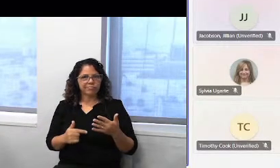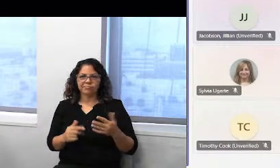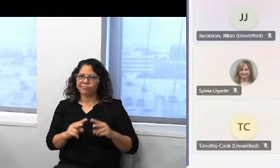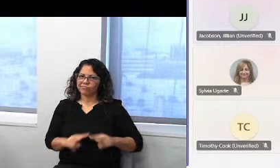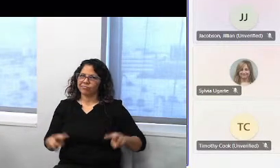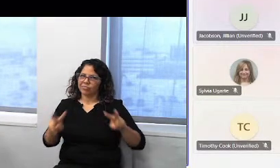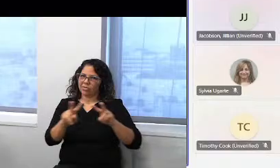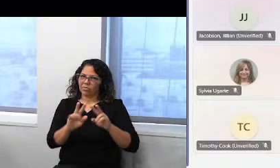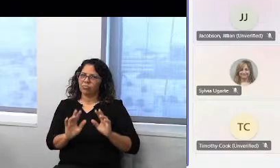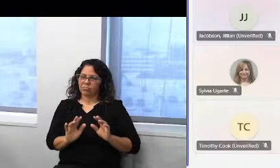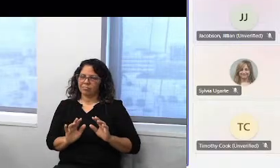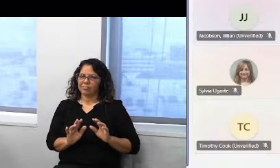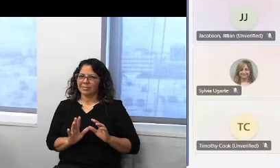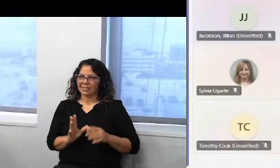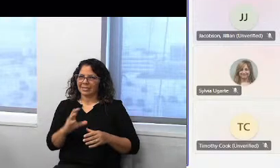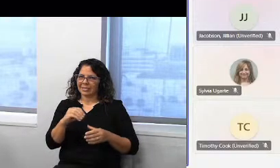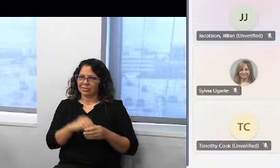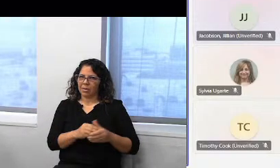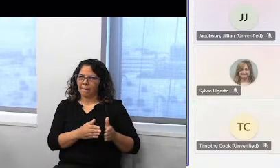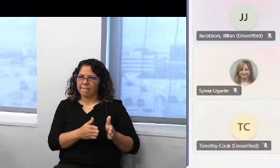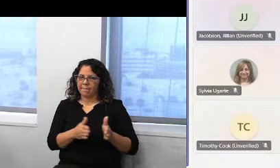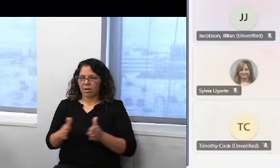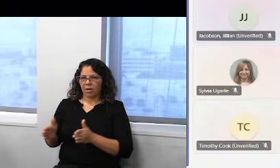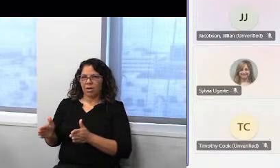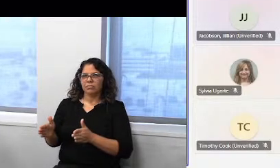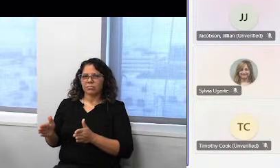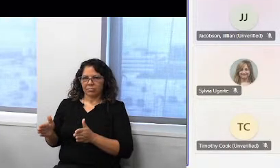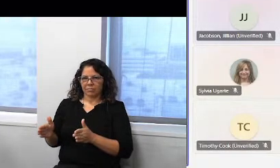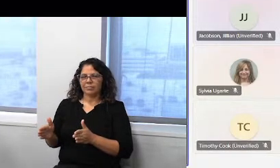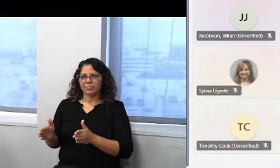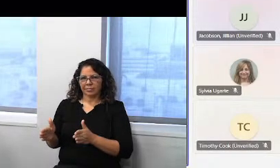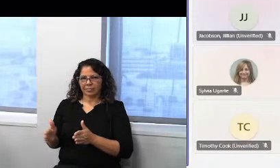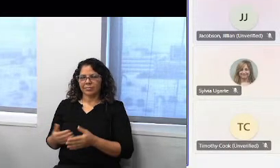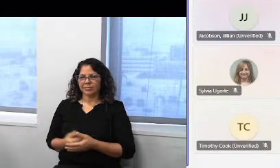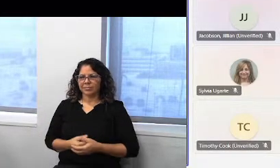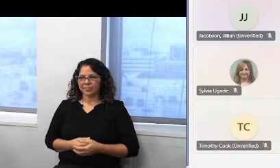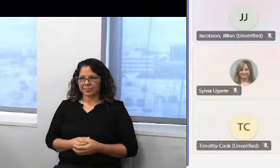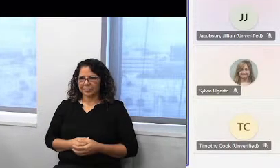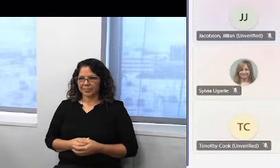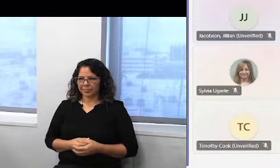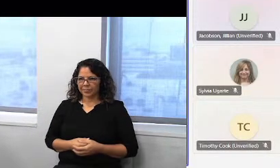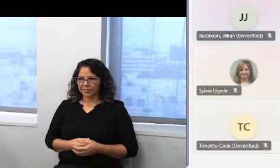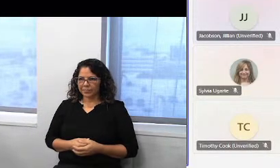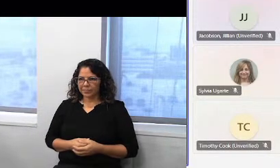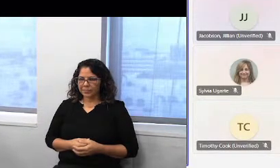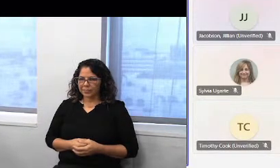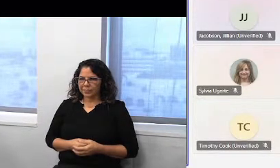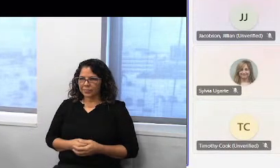plan and the planning that we've done for this year. Okay. And then a